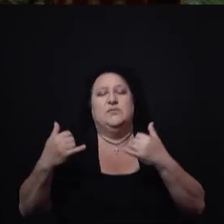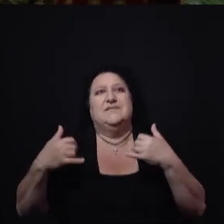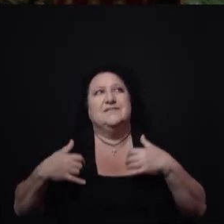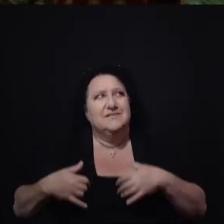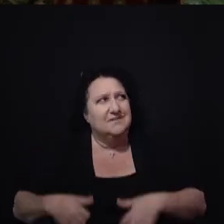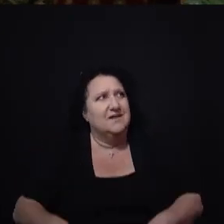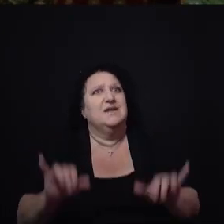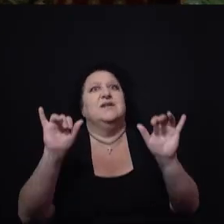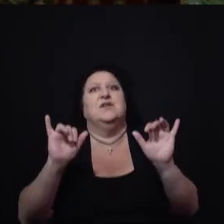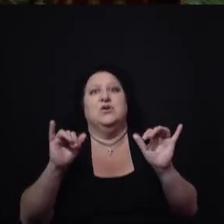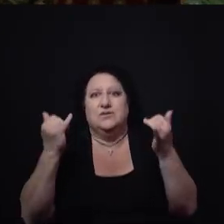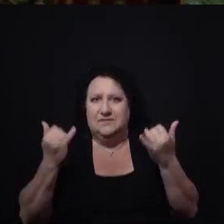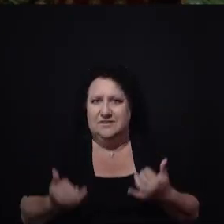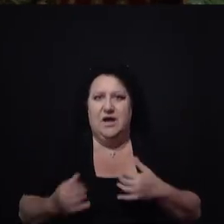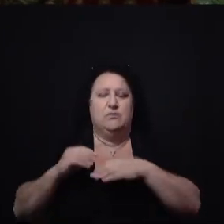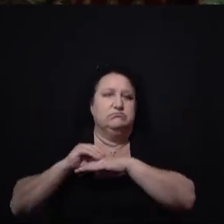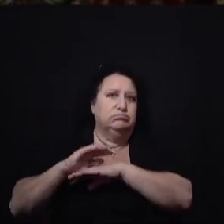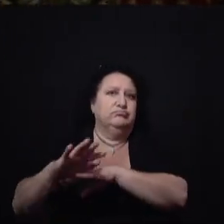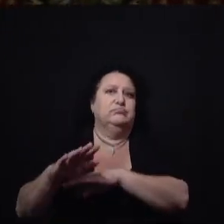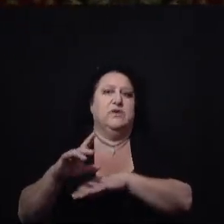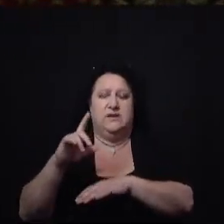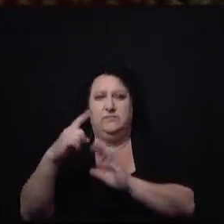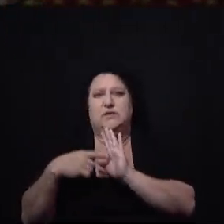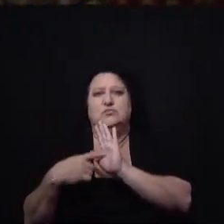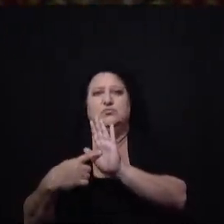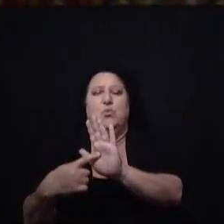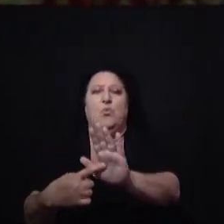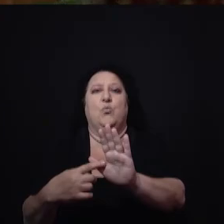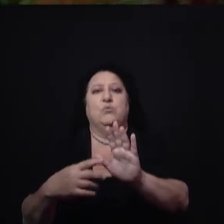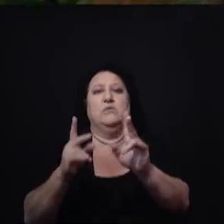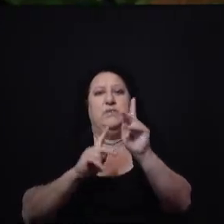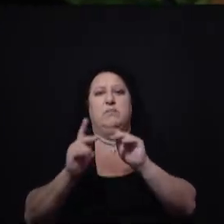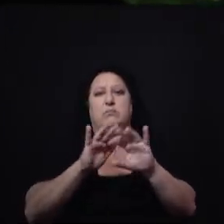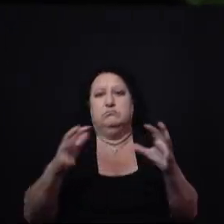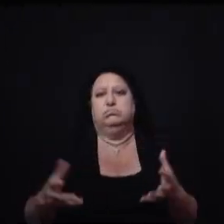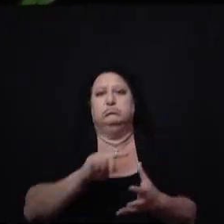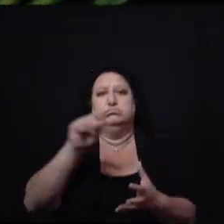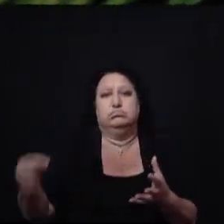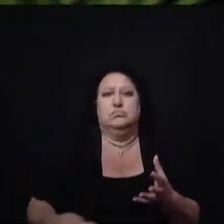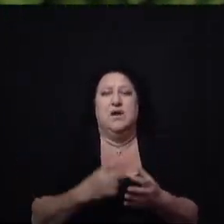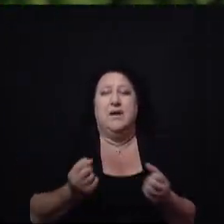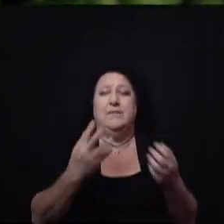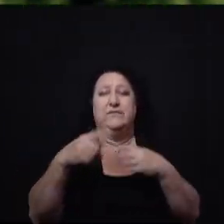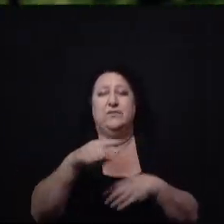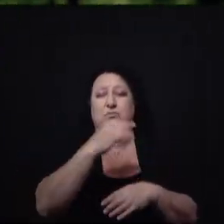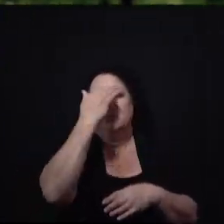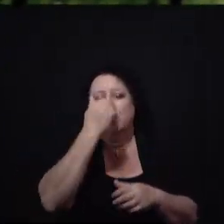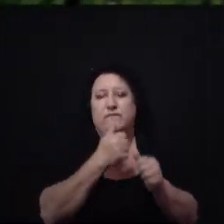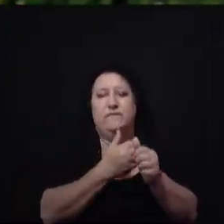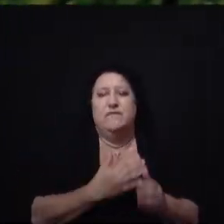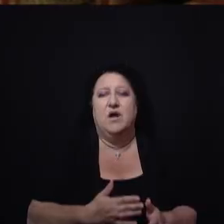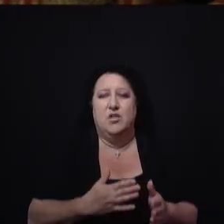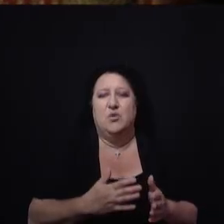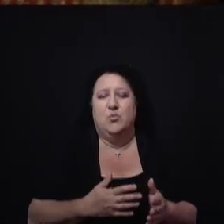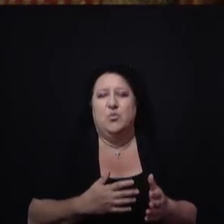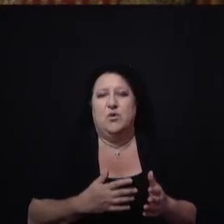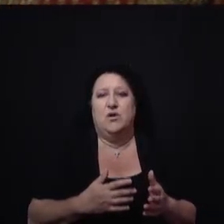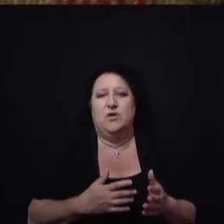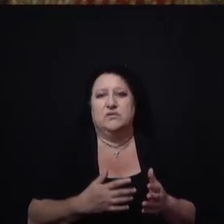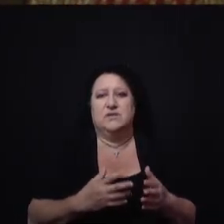How many of you know that followers of Jesus Christ out in the world making a difference, they don't make headlines?